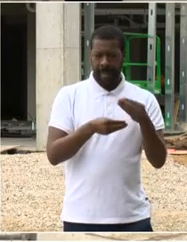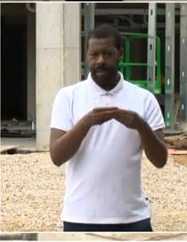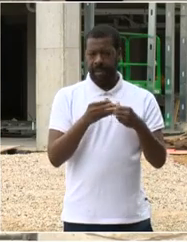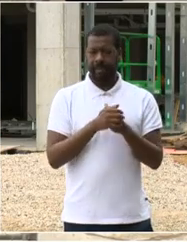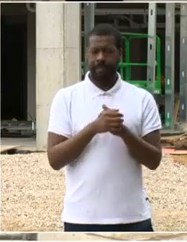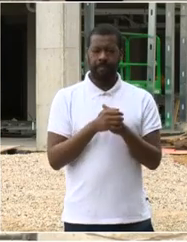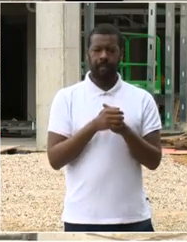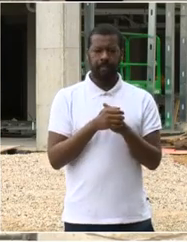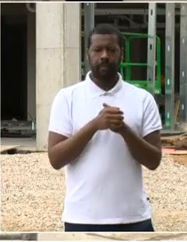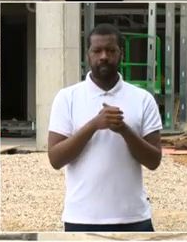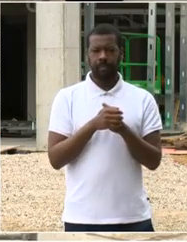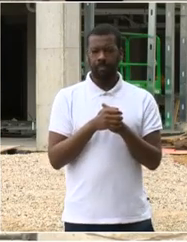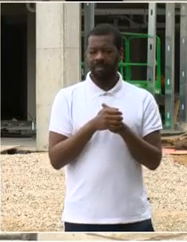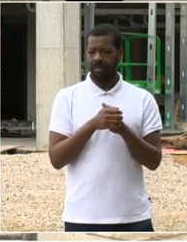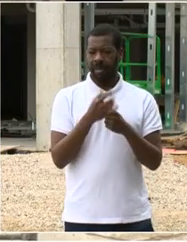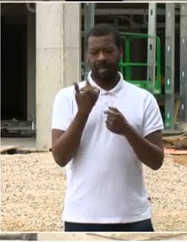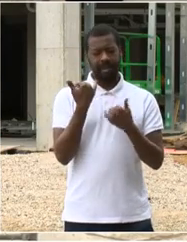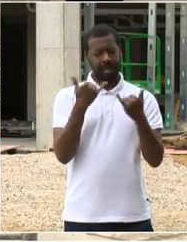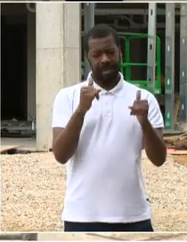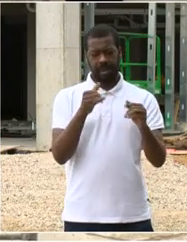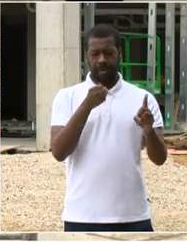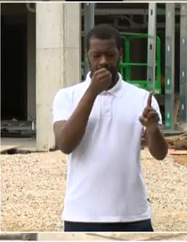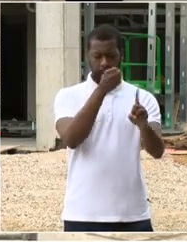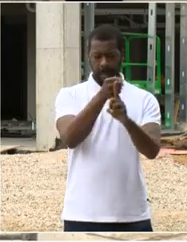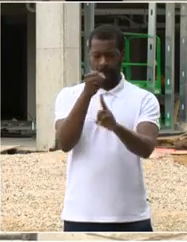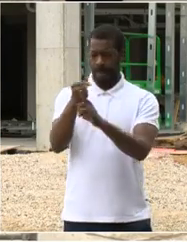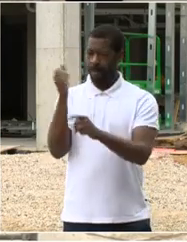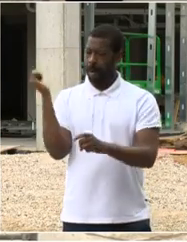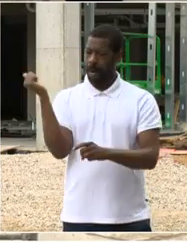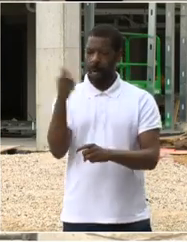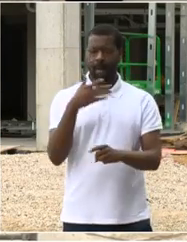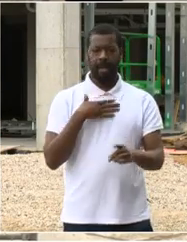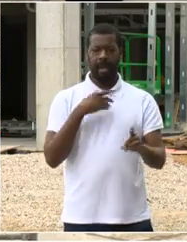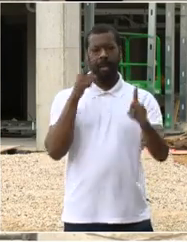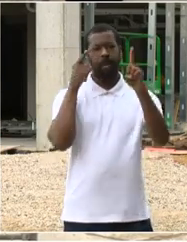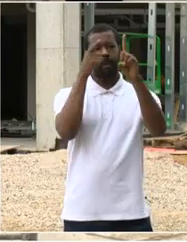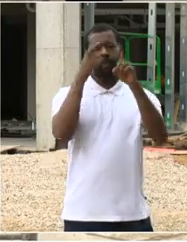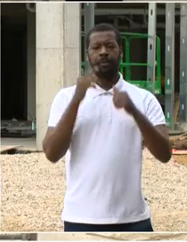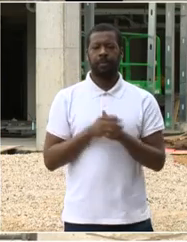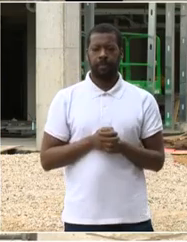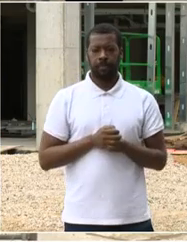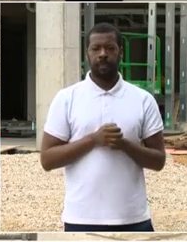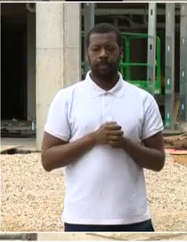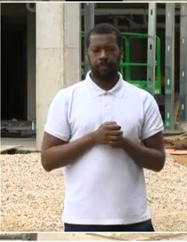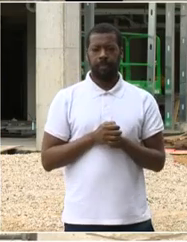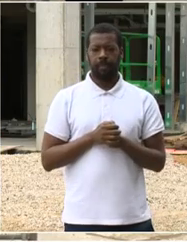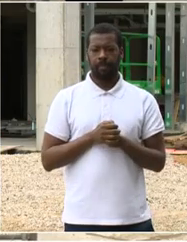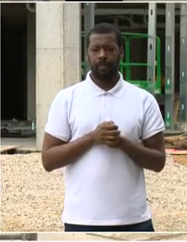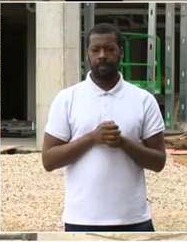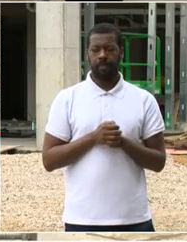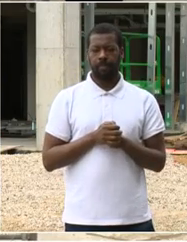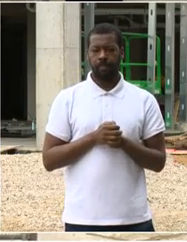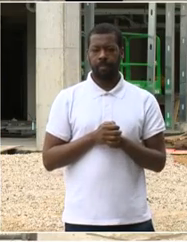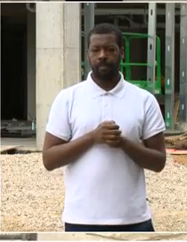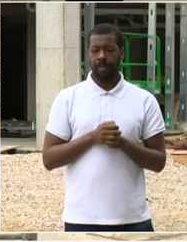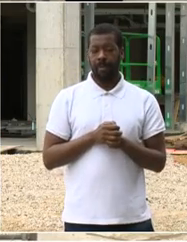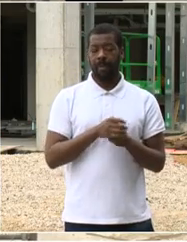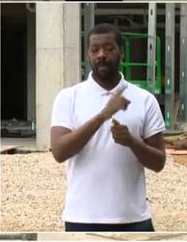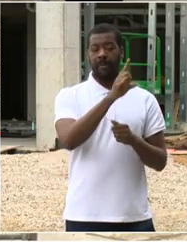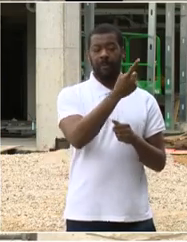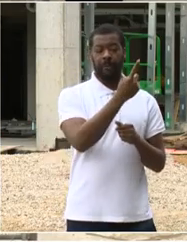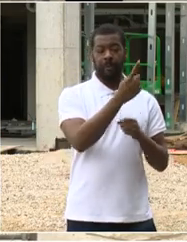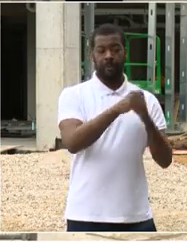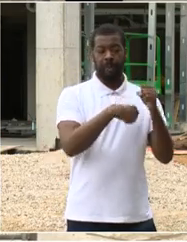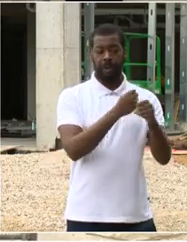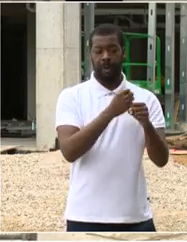make sure that we were still hitting our goals. But in the second year, in the first year of my second term, we